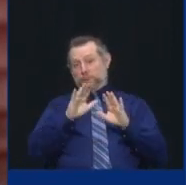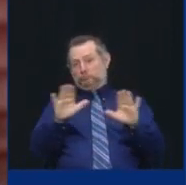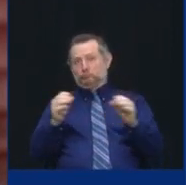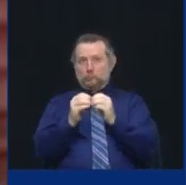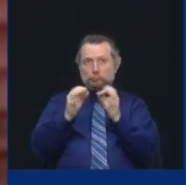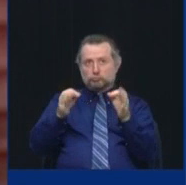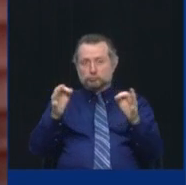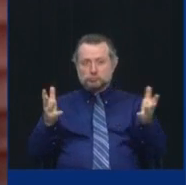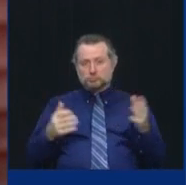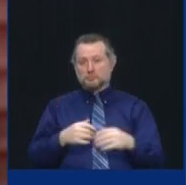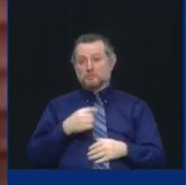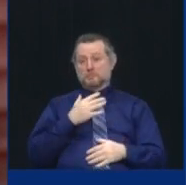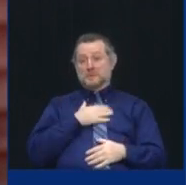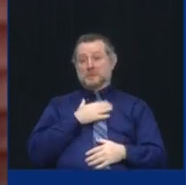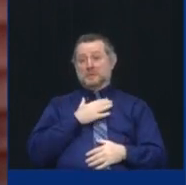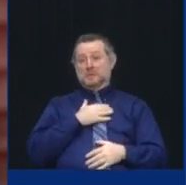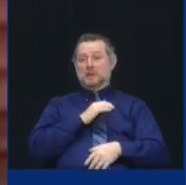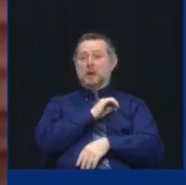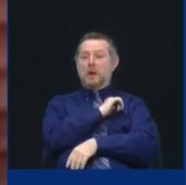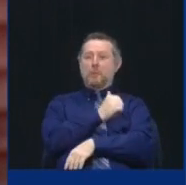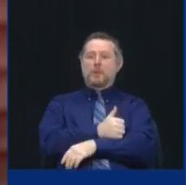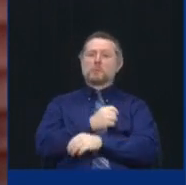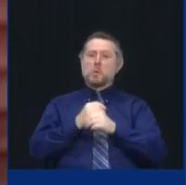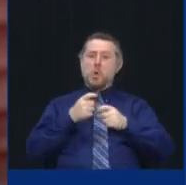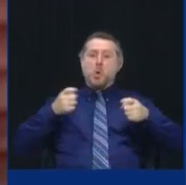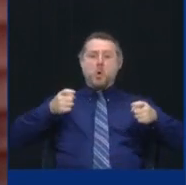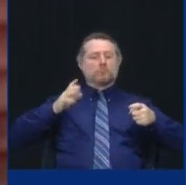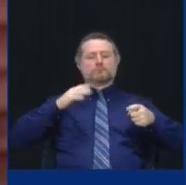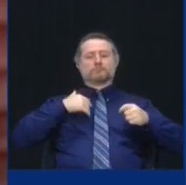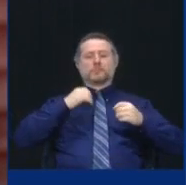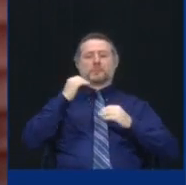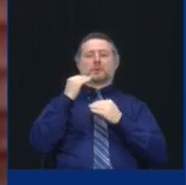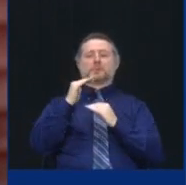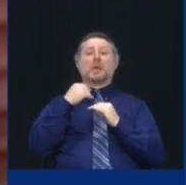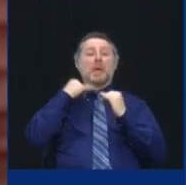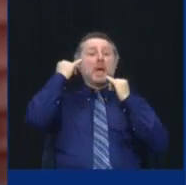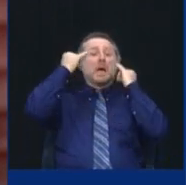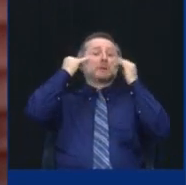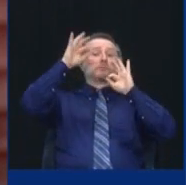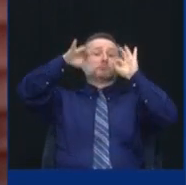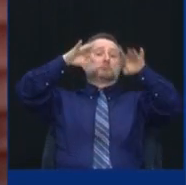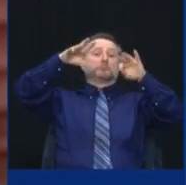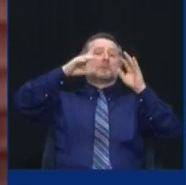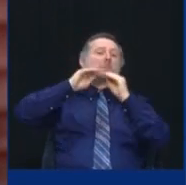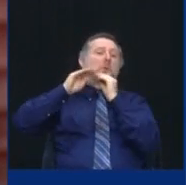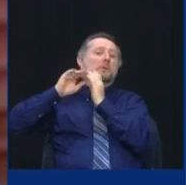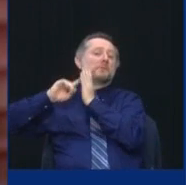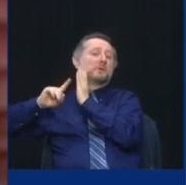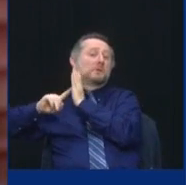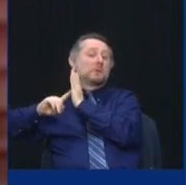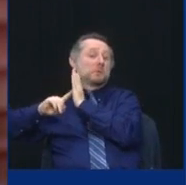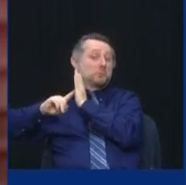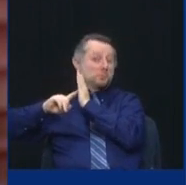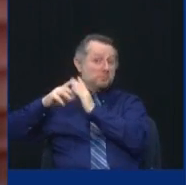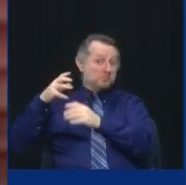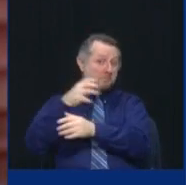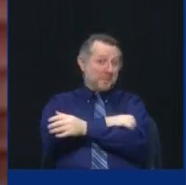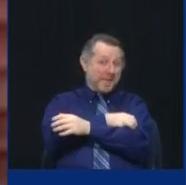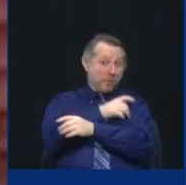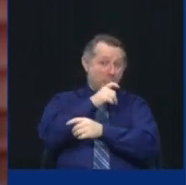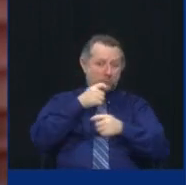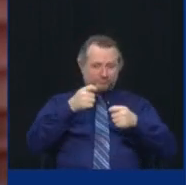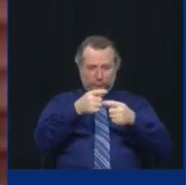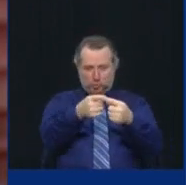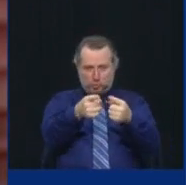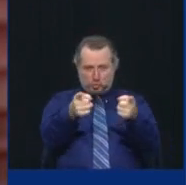I'm limited in government. We have a few other ideas that we're poking around, but being able to go to Radio City Music